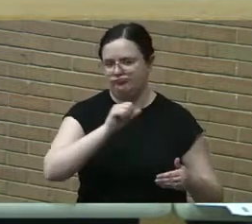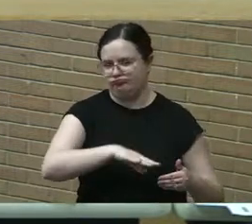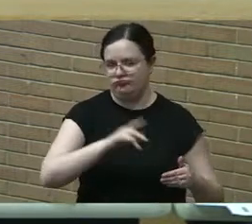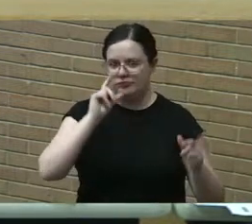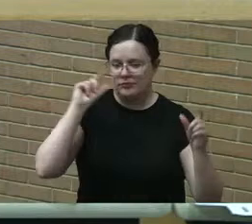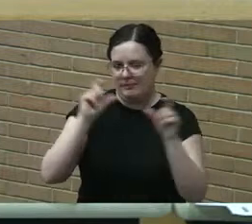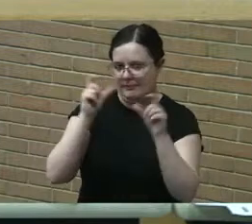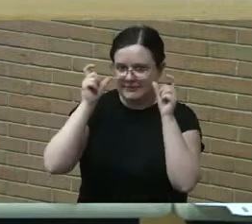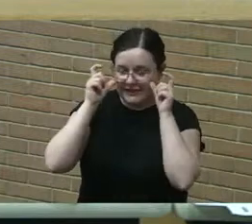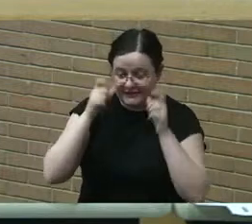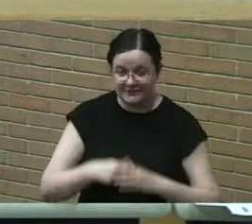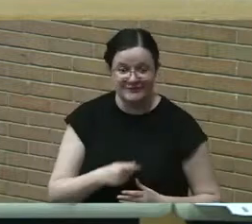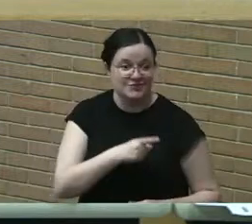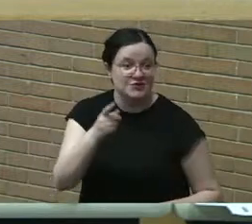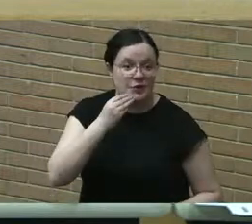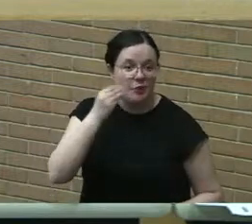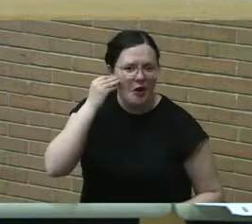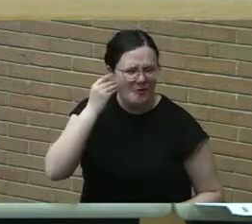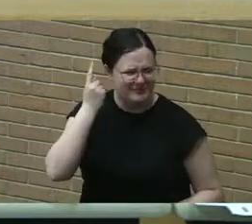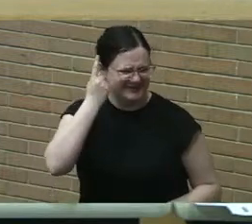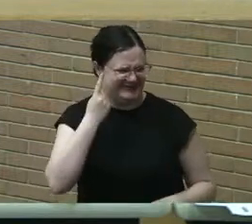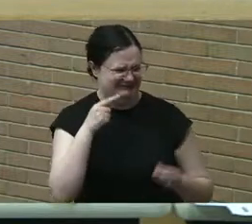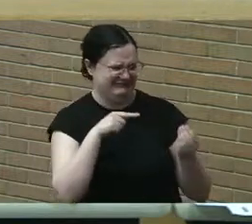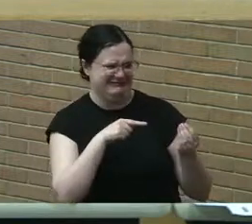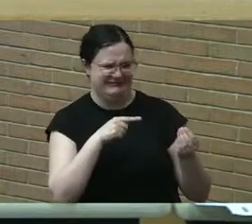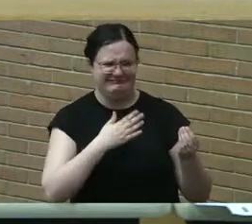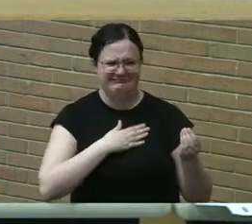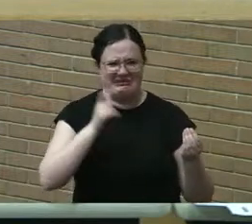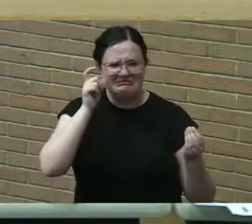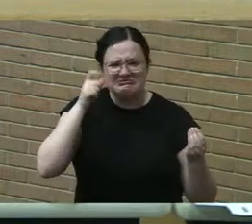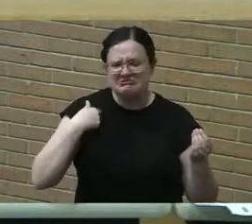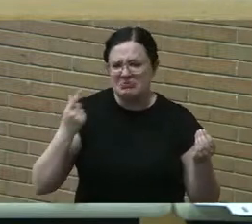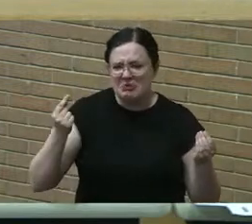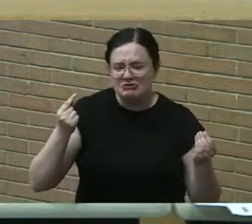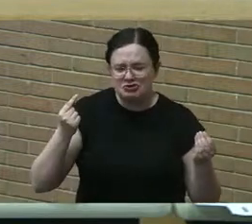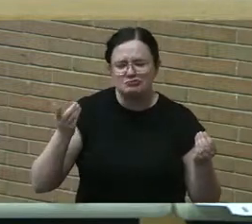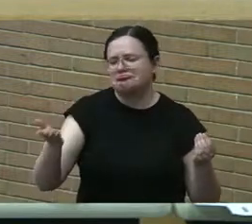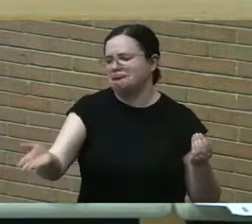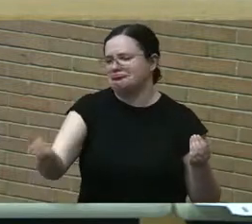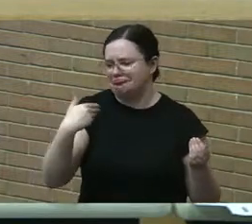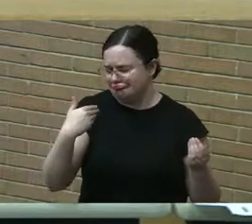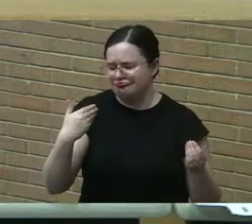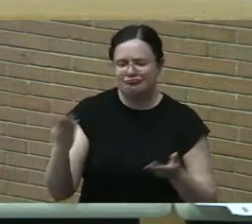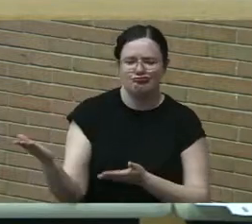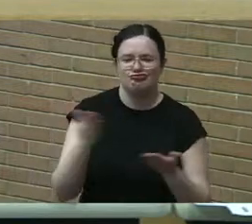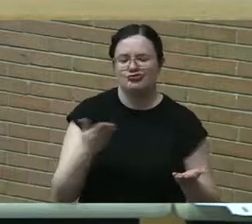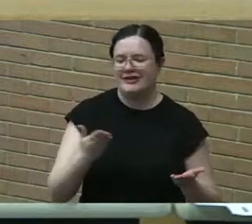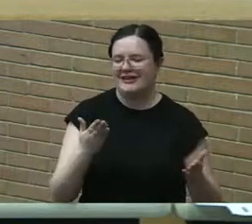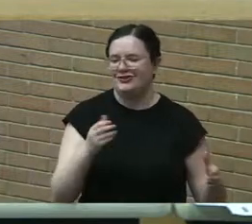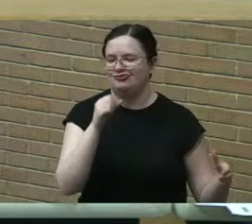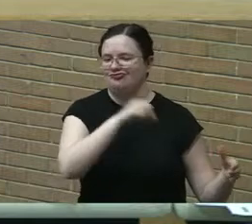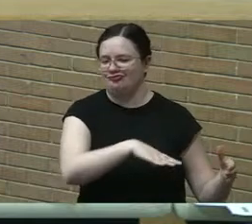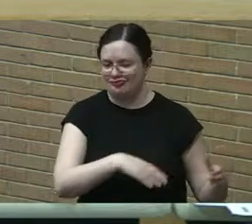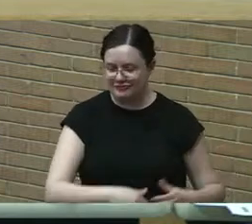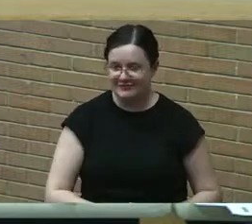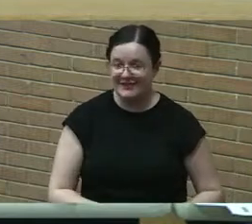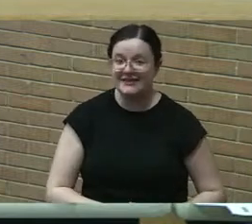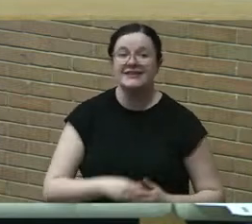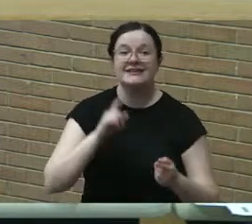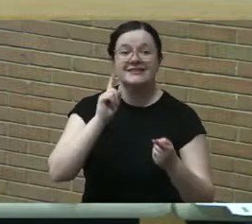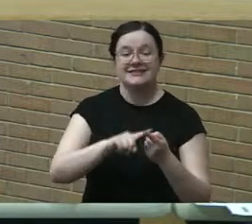So for those of you at home that are wondering what to do with your glasses, feel free to bring them here until